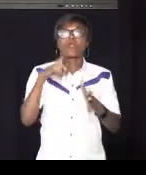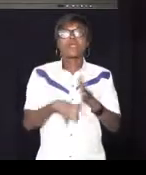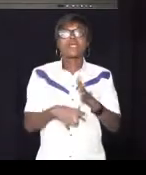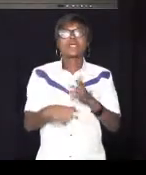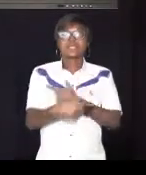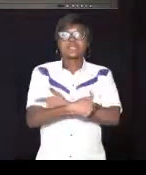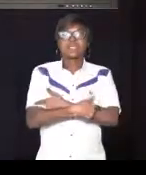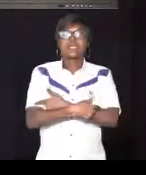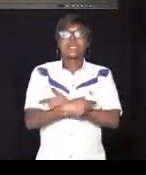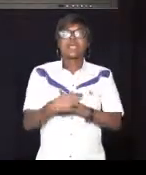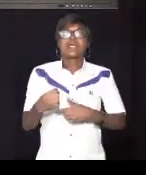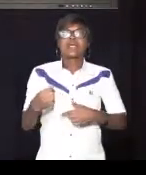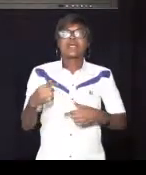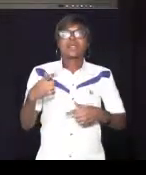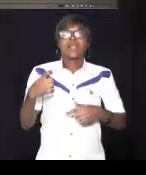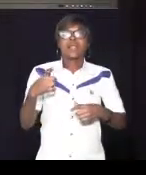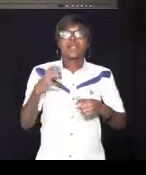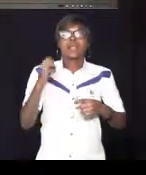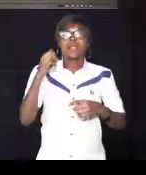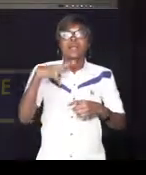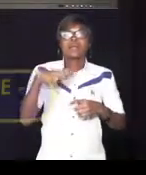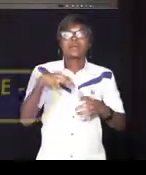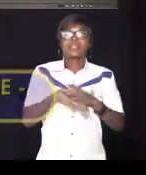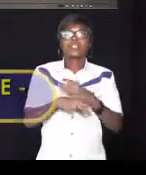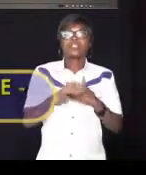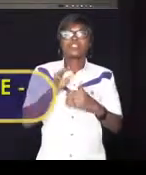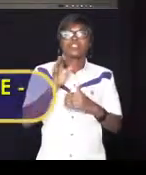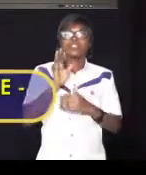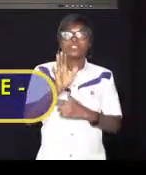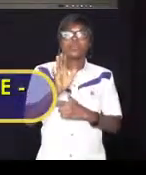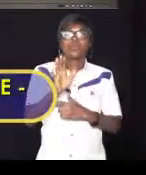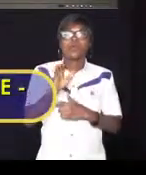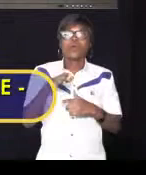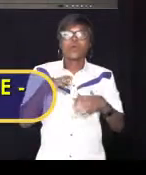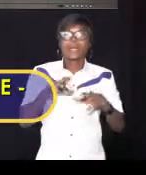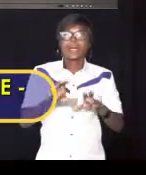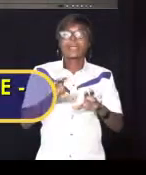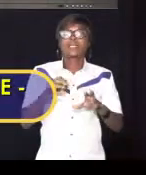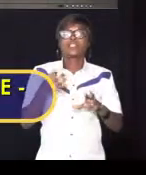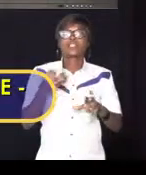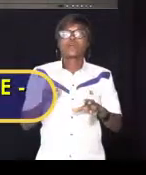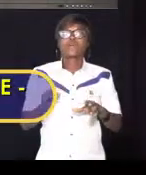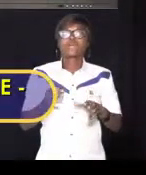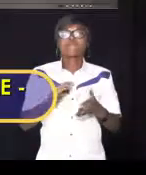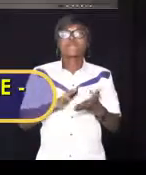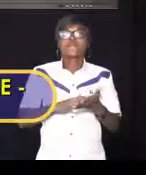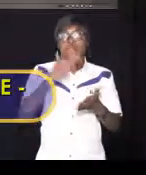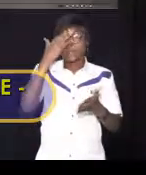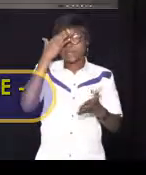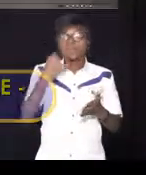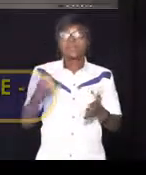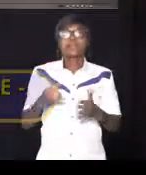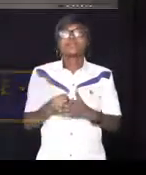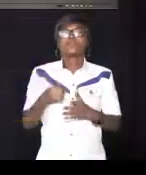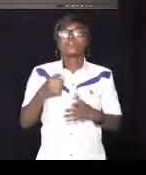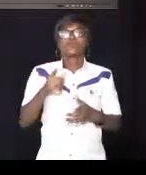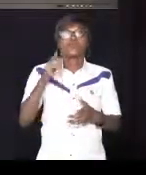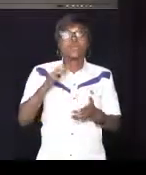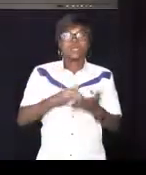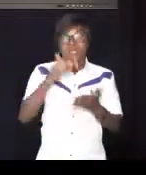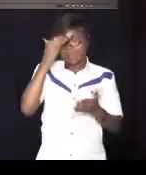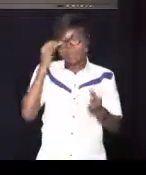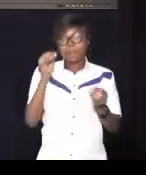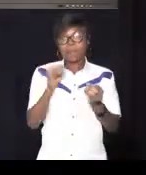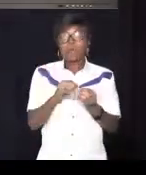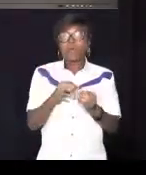colorless daylight. In your higher class of learning, you will learn more about